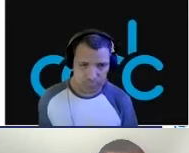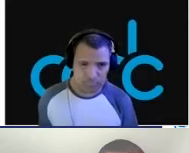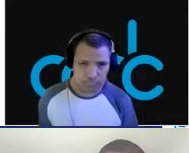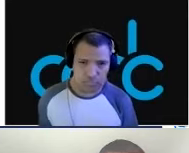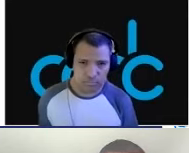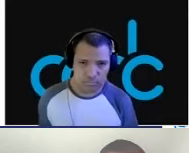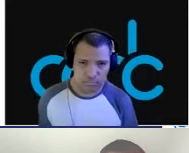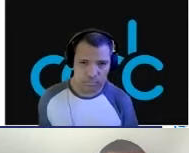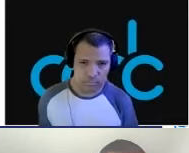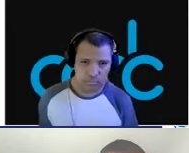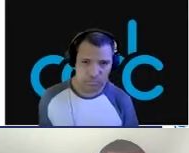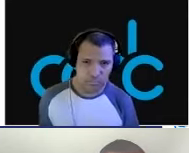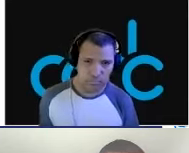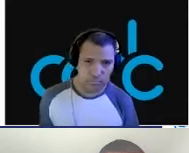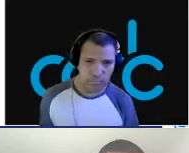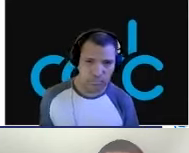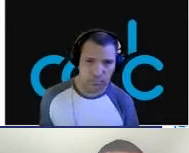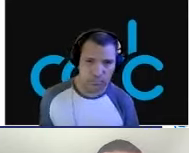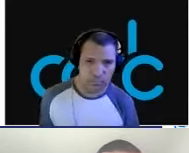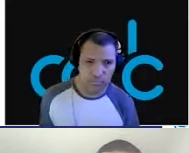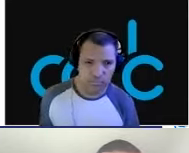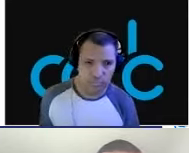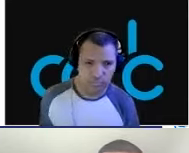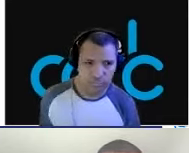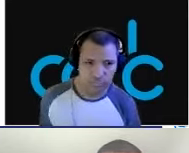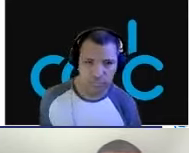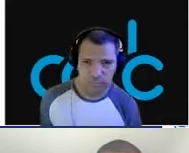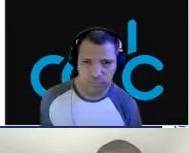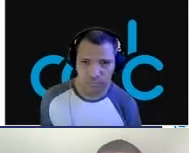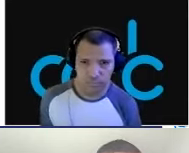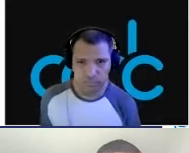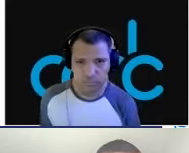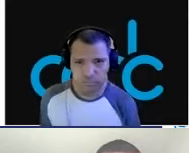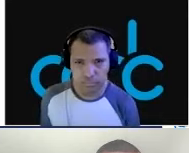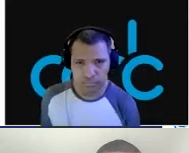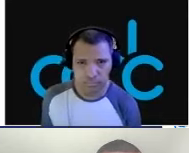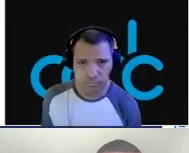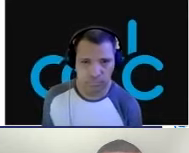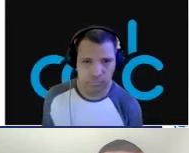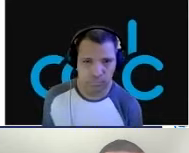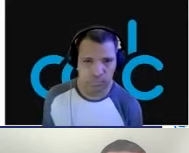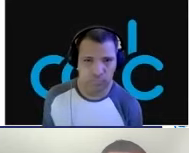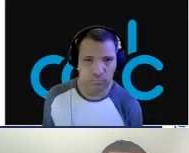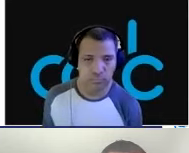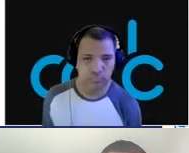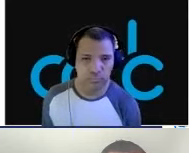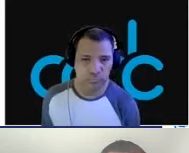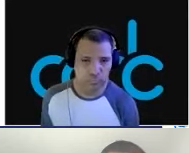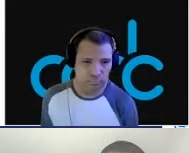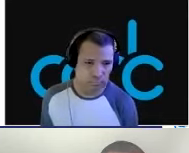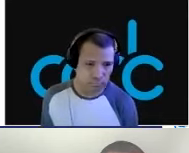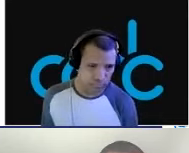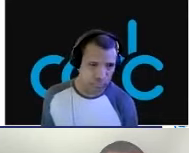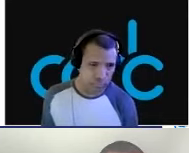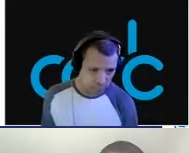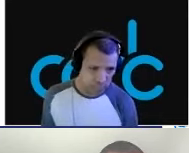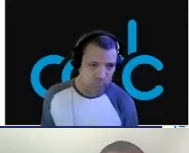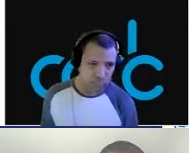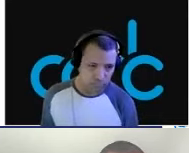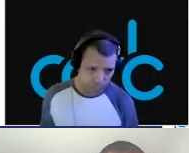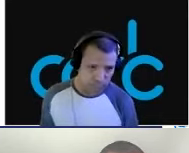who offer solution, have those conversations, probably a much better idea than a state entity or someone executive coming to a local meeting and trying